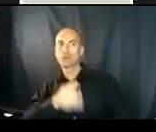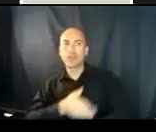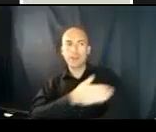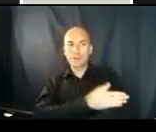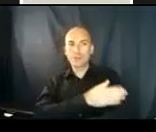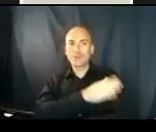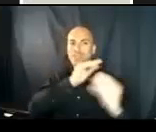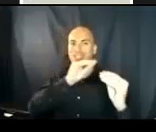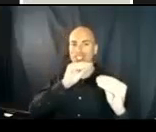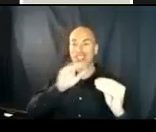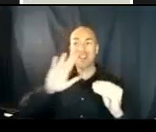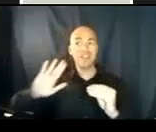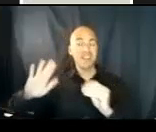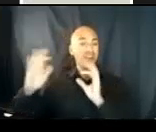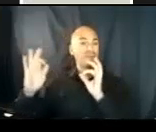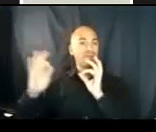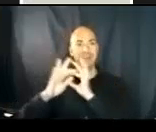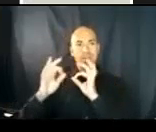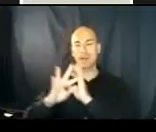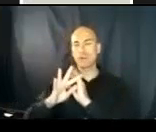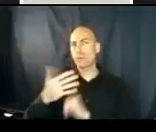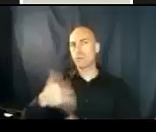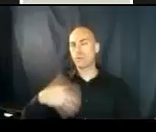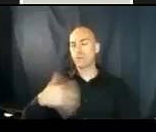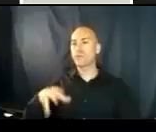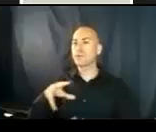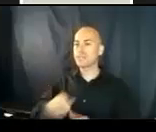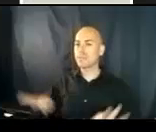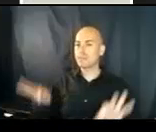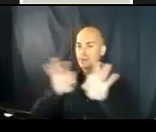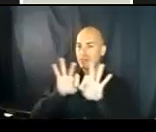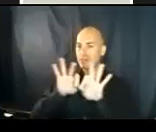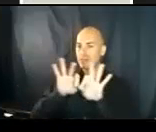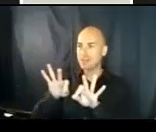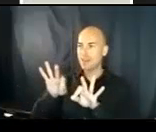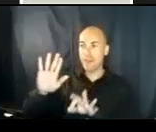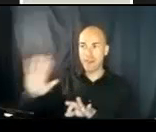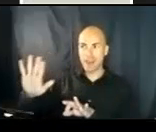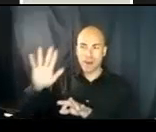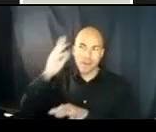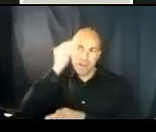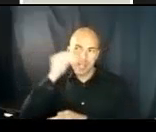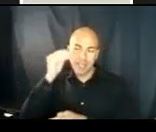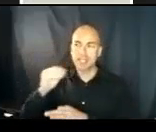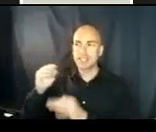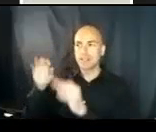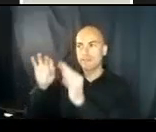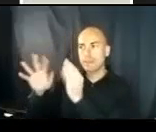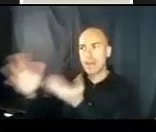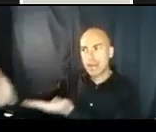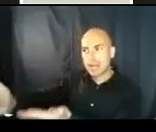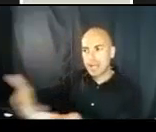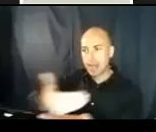Your ability to gather data through assessments or through survey is super important. So use that information to improve